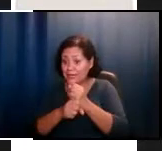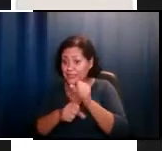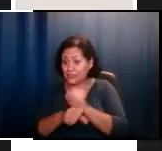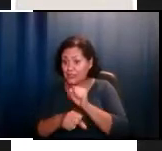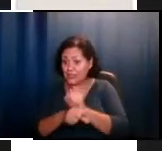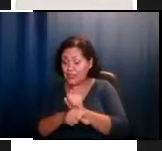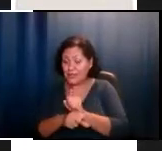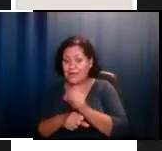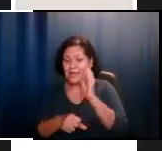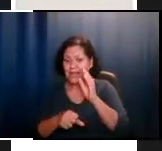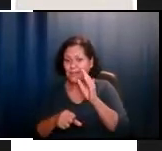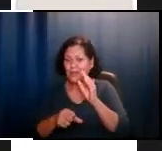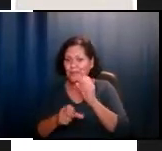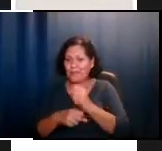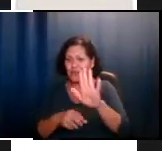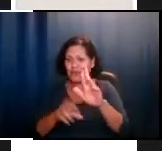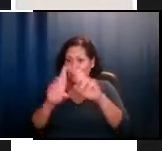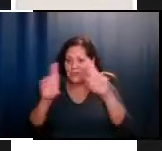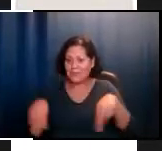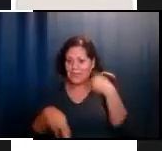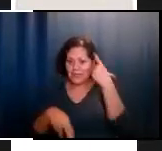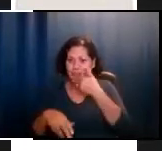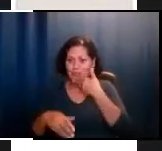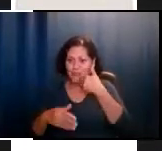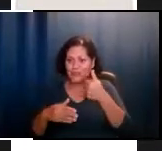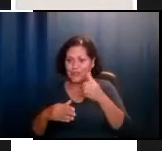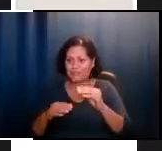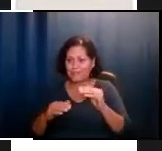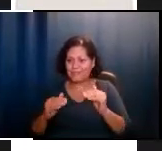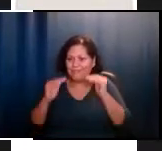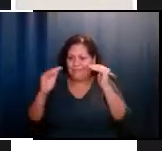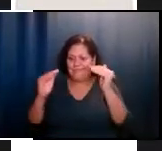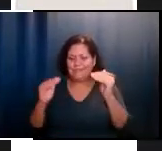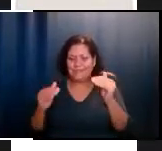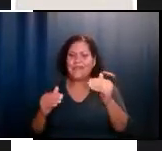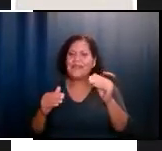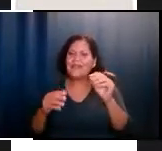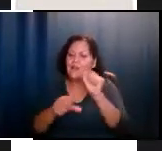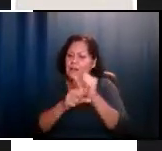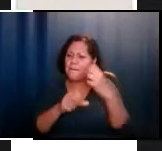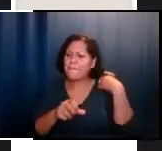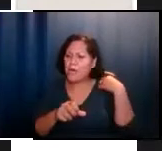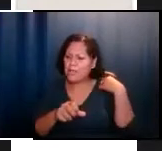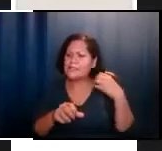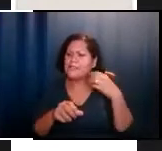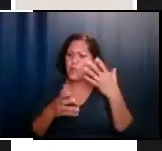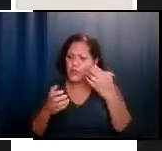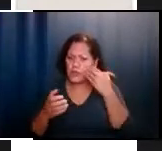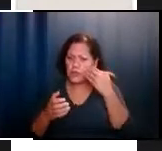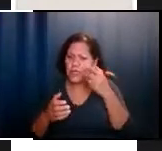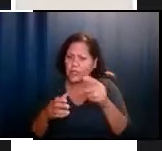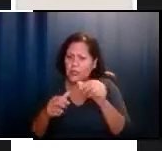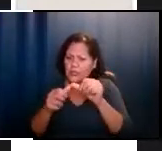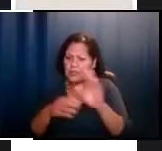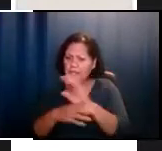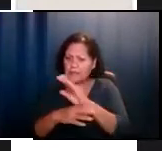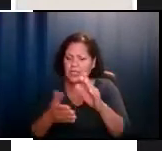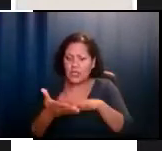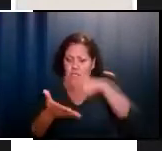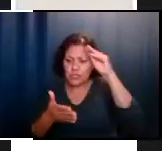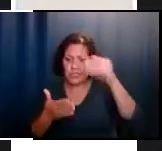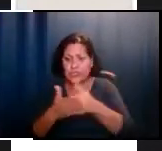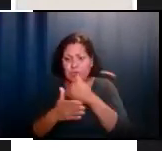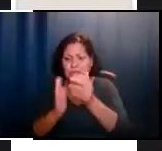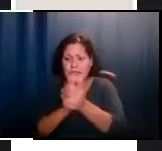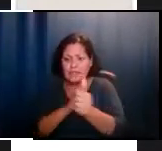beef up your resume. Employers like to know you're busy. They want to know that you're learning new skills like teamwork,